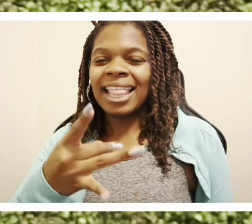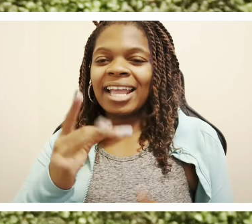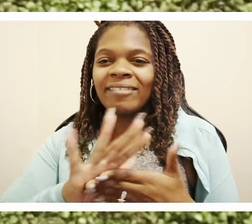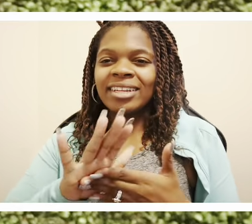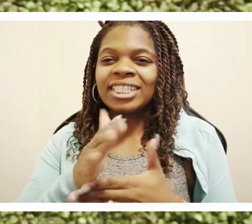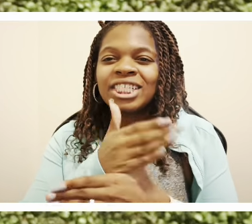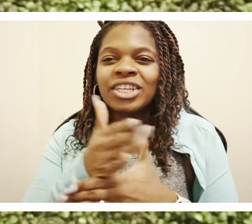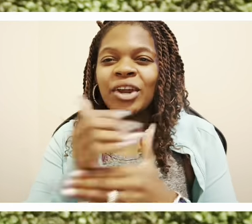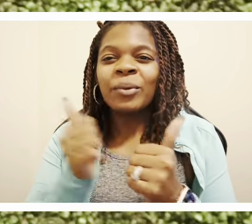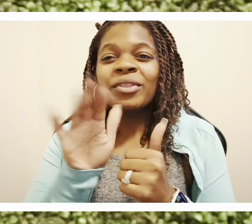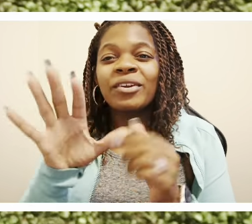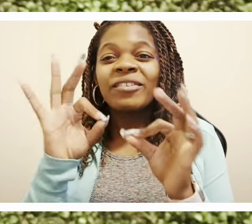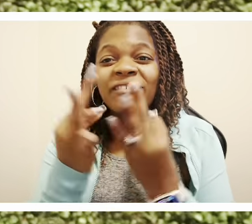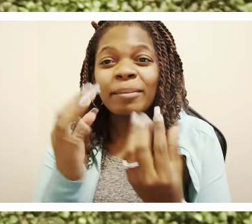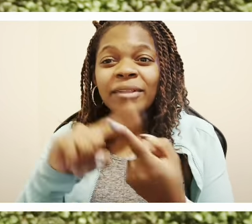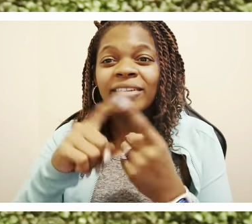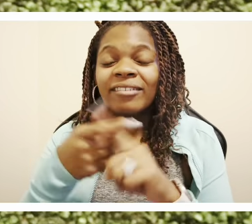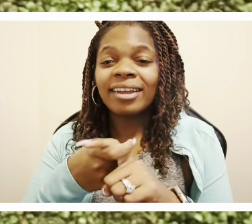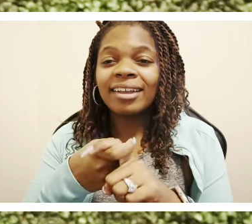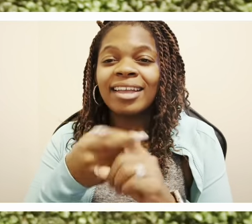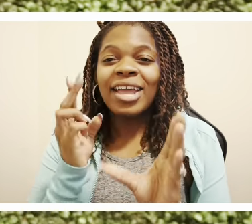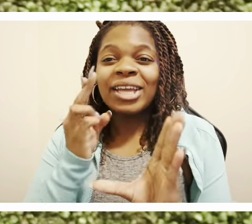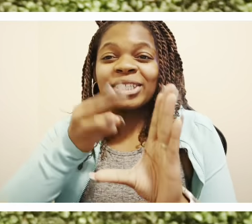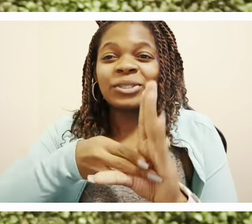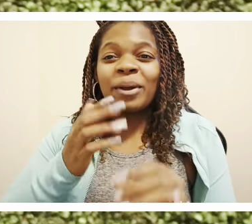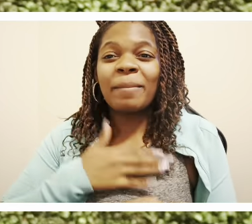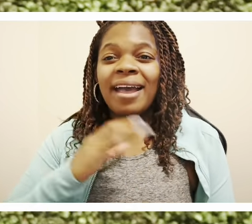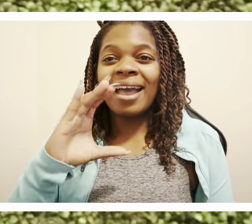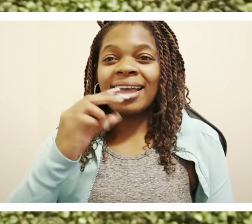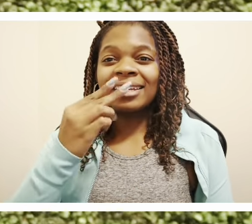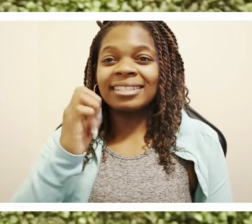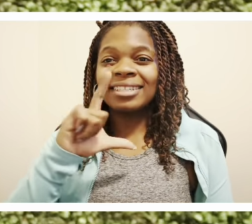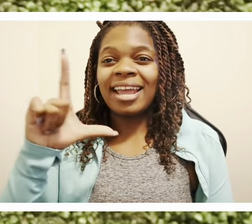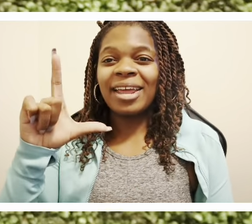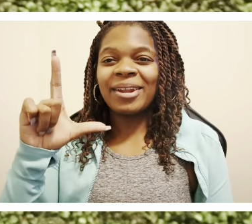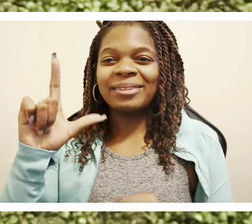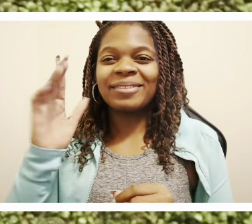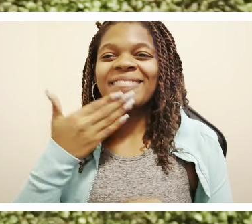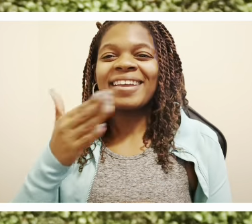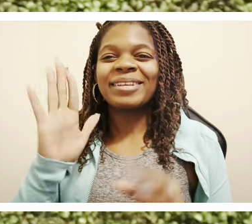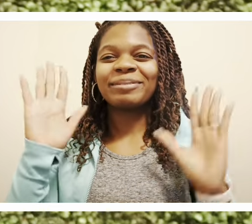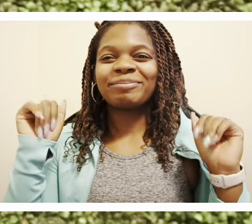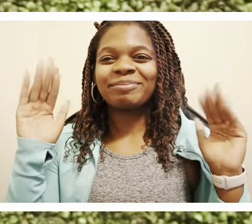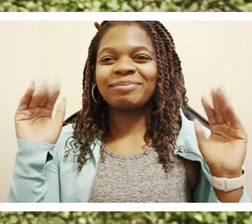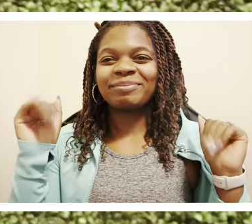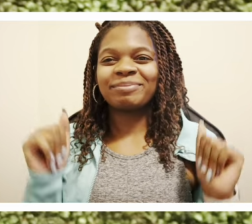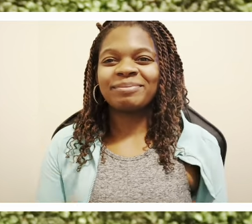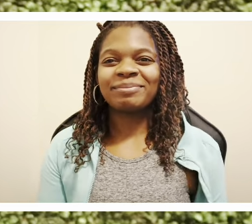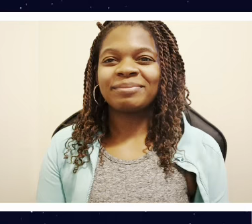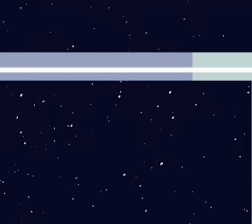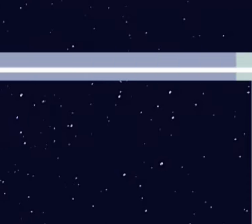like this video, share it with your family and friends, and please subscribe to my channel. Thank you.